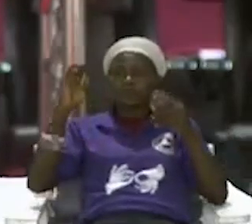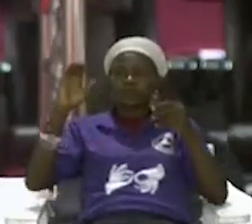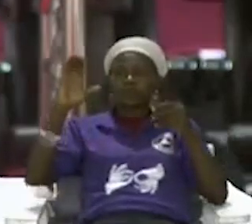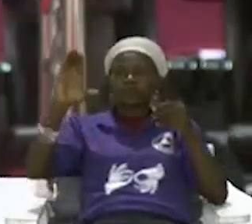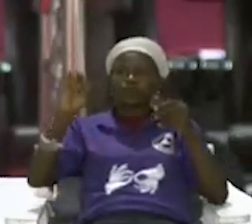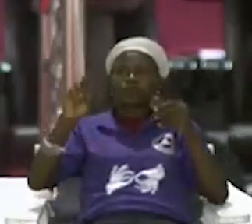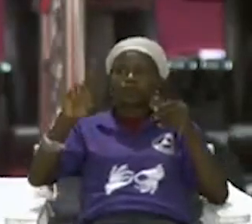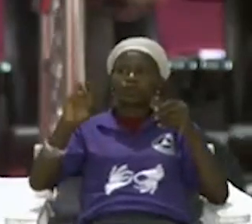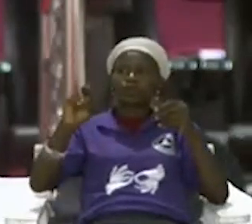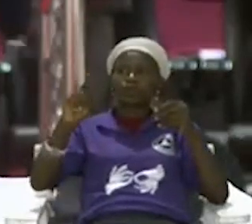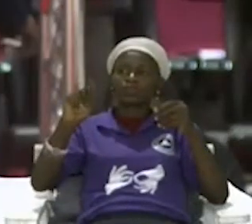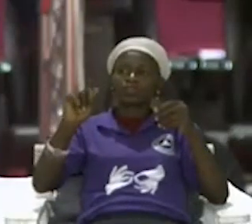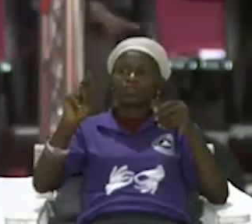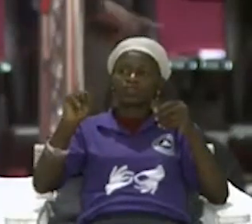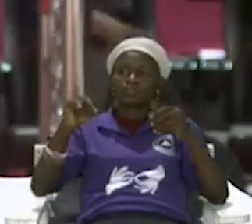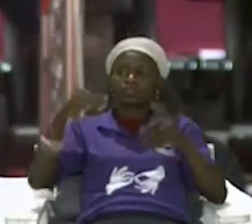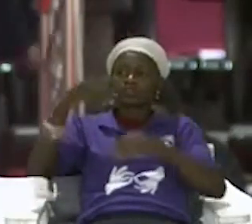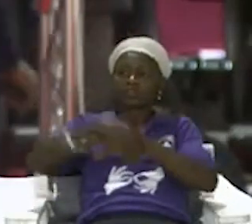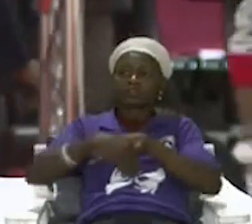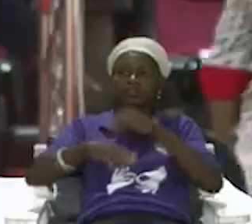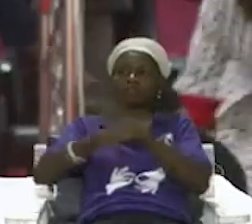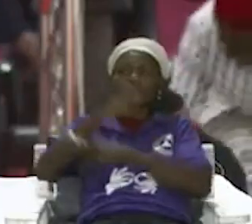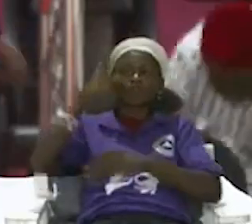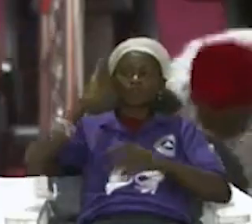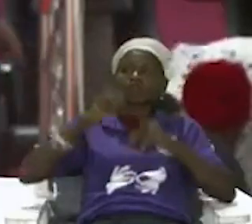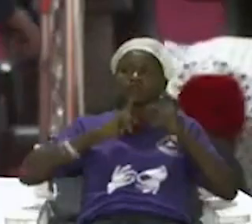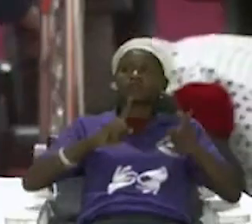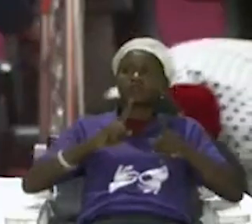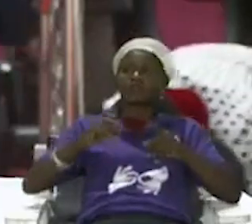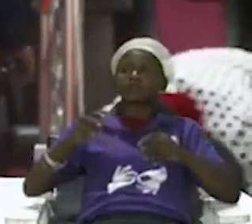God will hear you and will answer you,